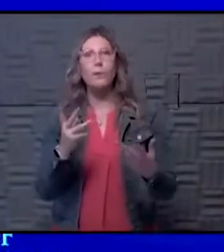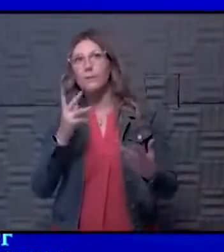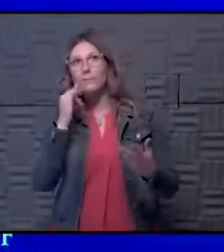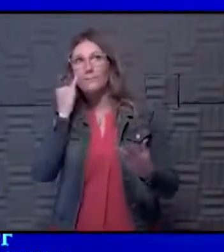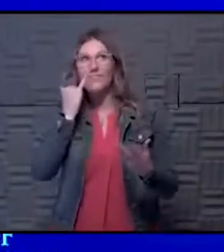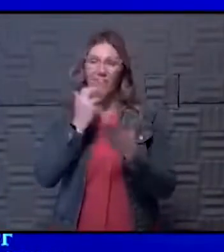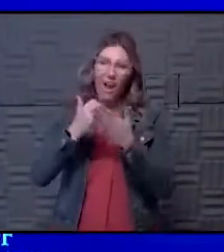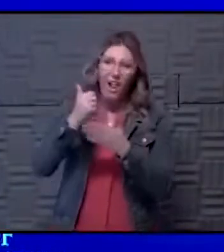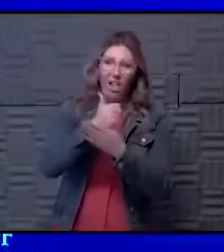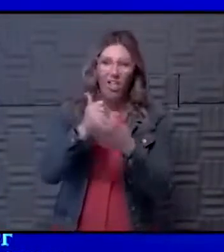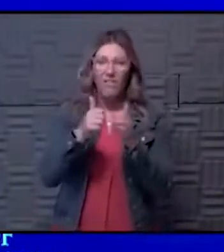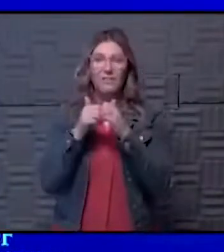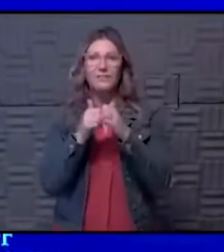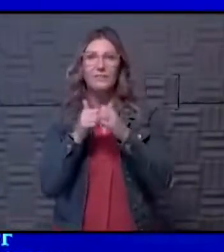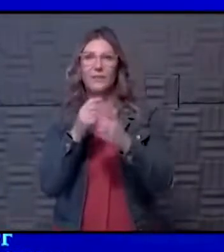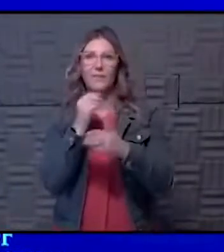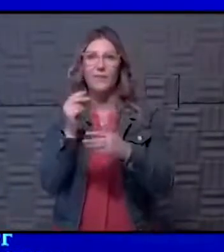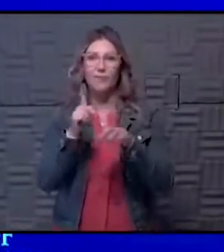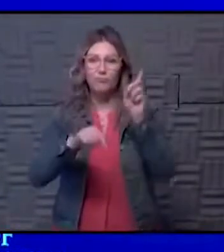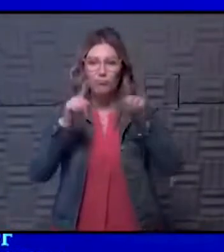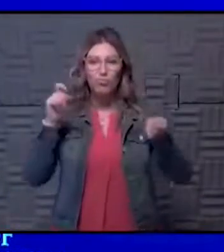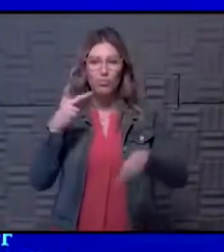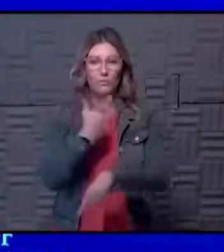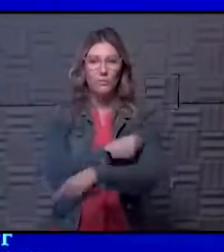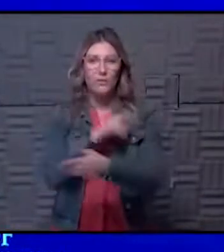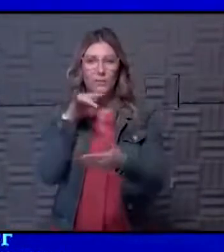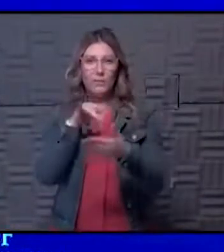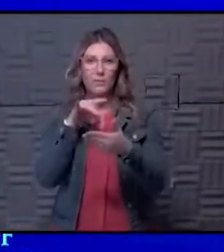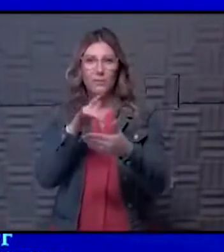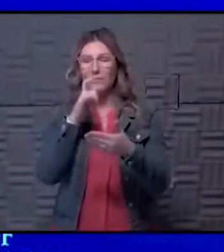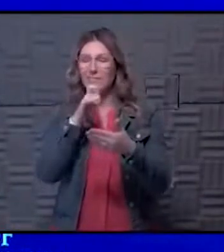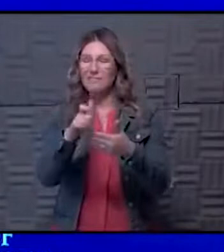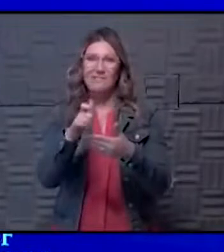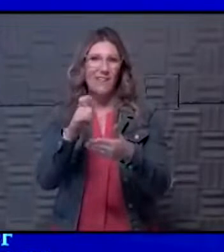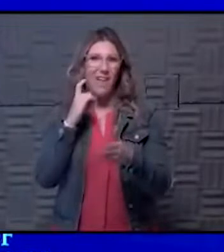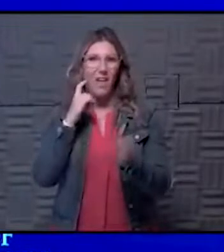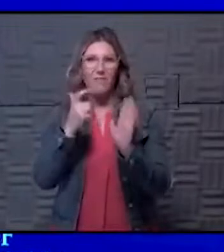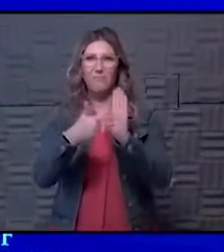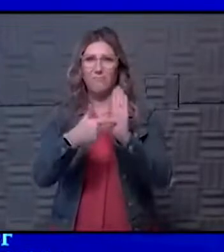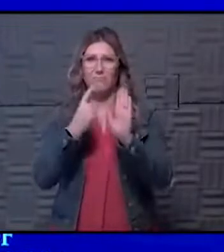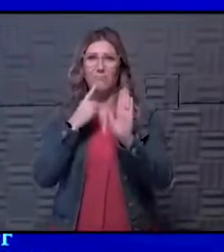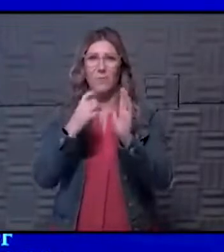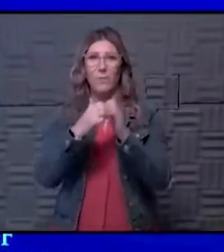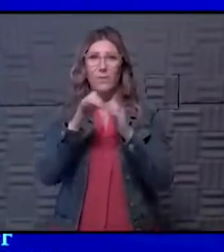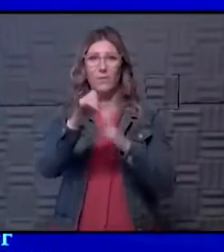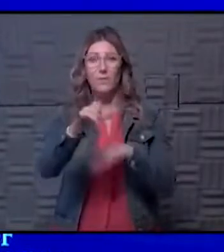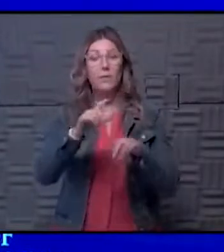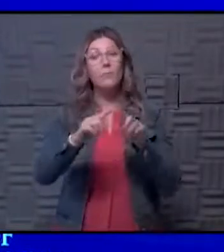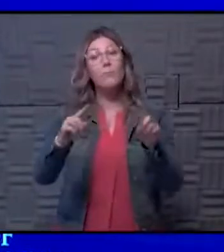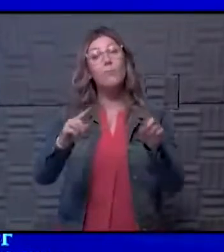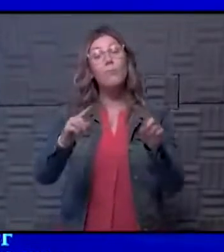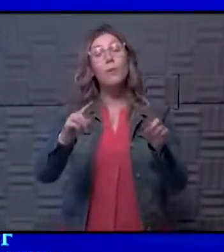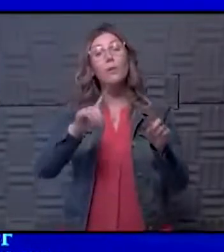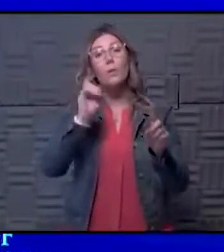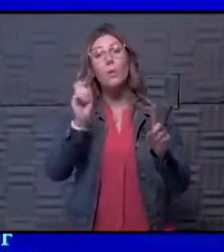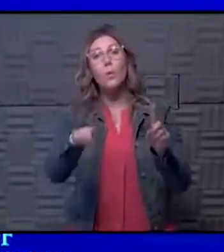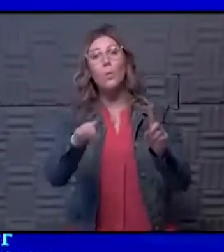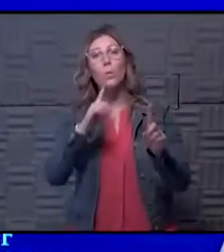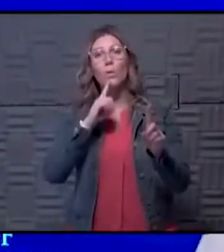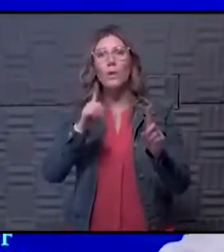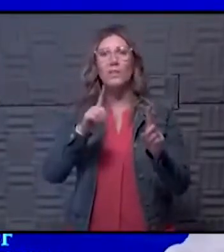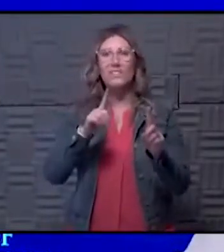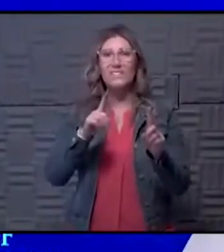put it all together from all these different vaccine studies, there doesn't appear to be a signal about that. But this question of splanchnic